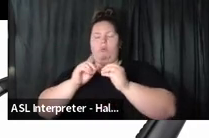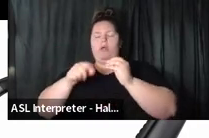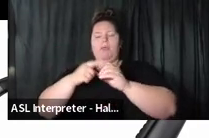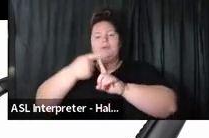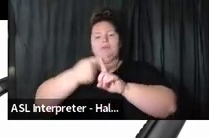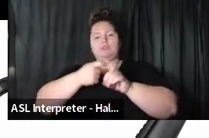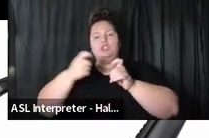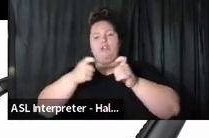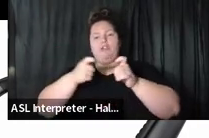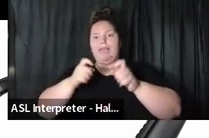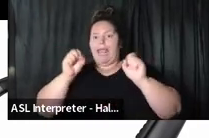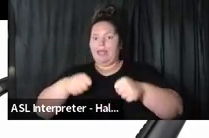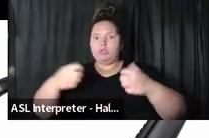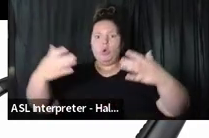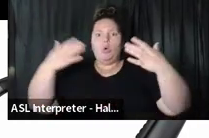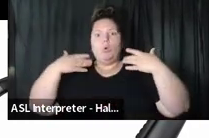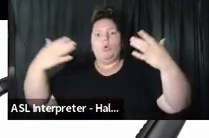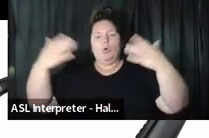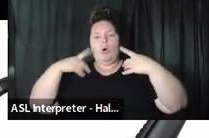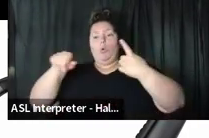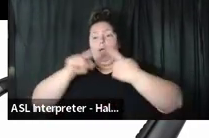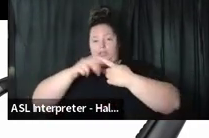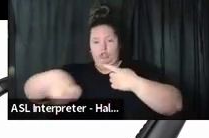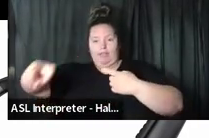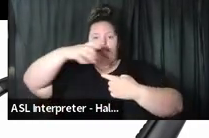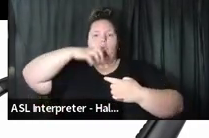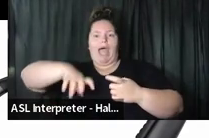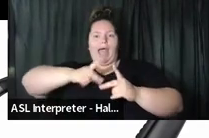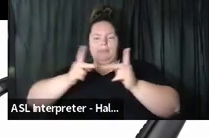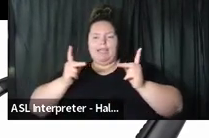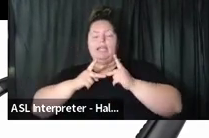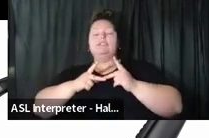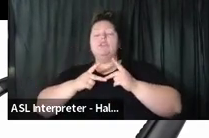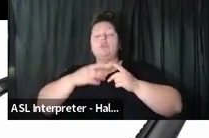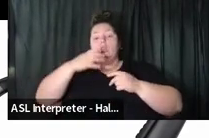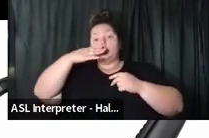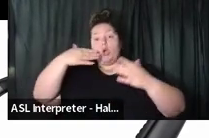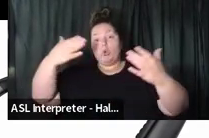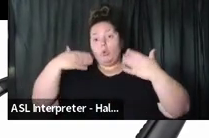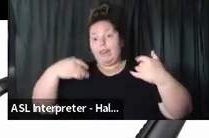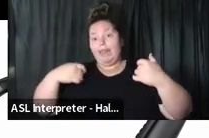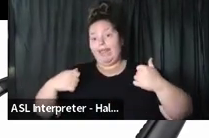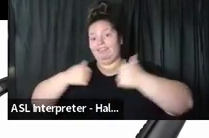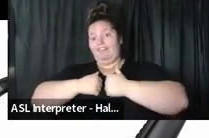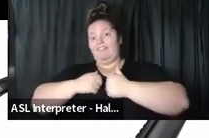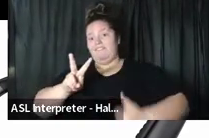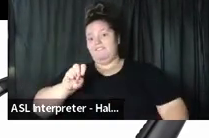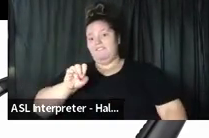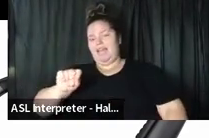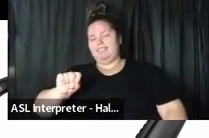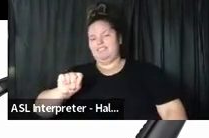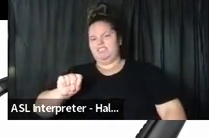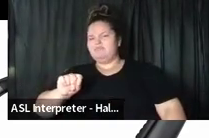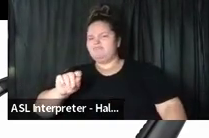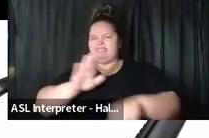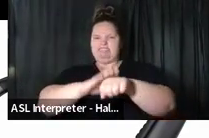cool down when you're traveling to hotter areas. So there's cooling vests. The only thing with the cooling vest is that you have